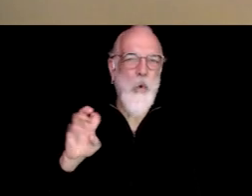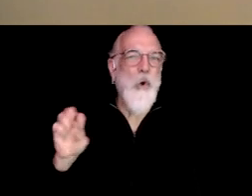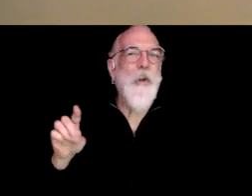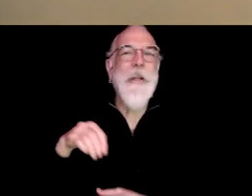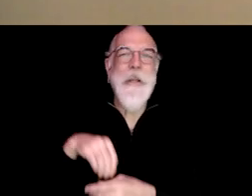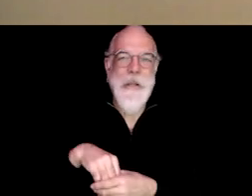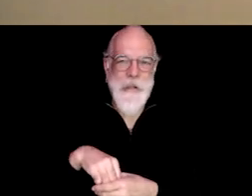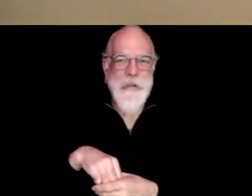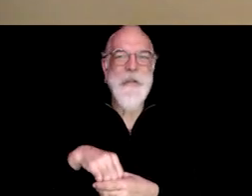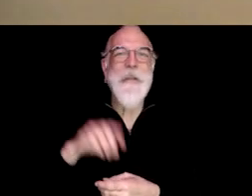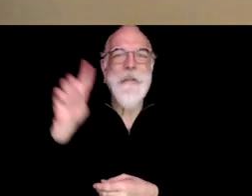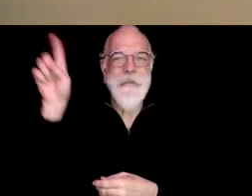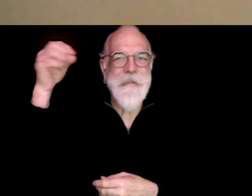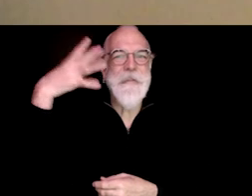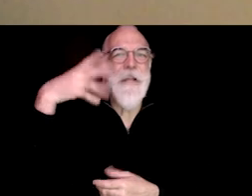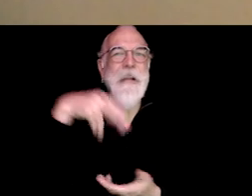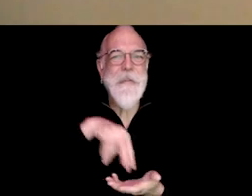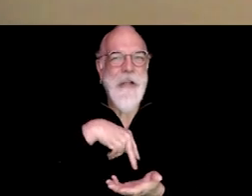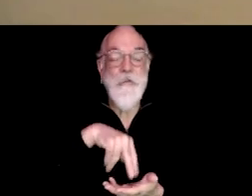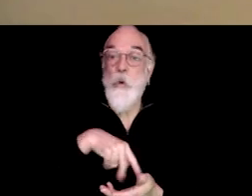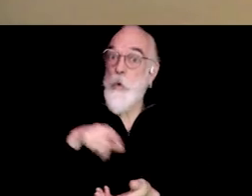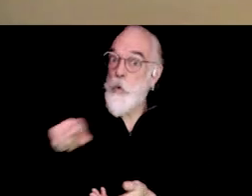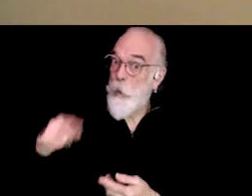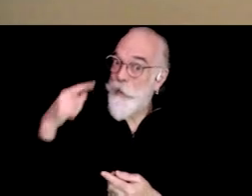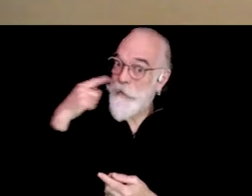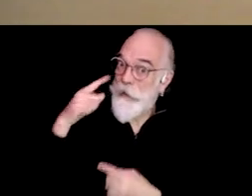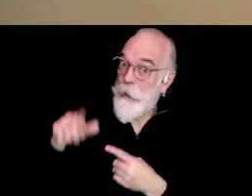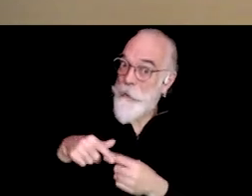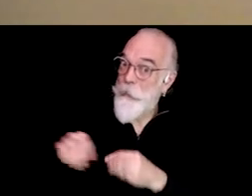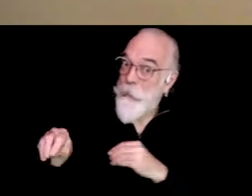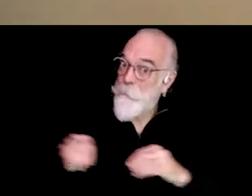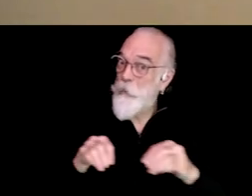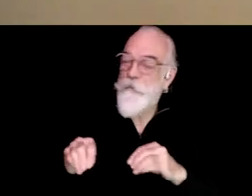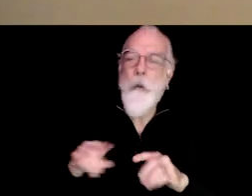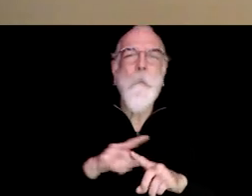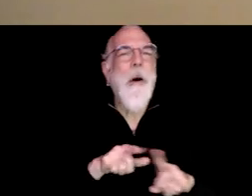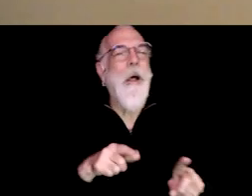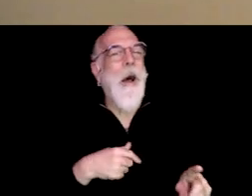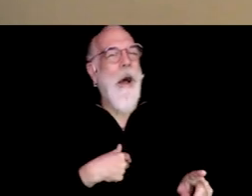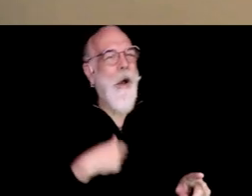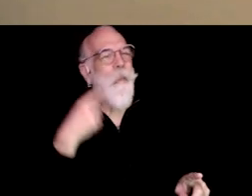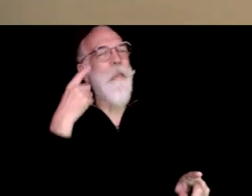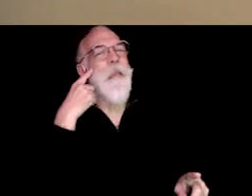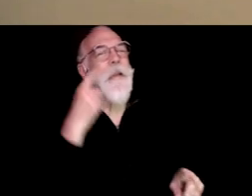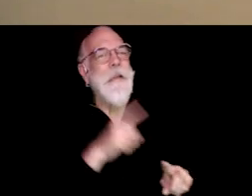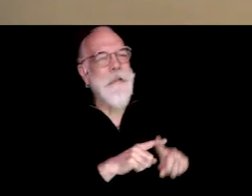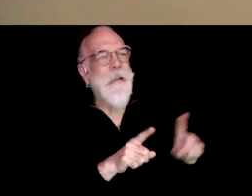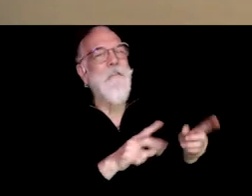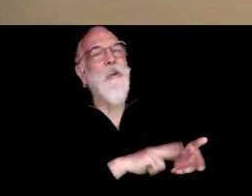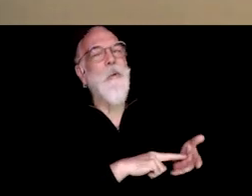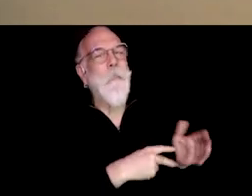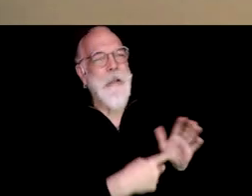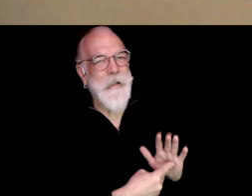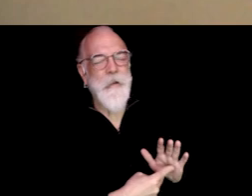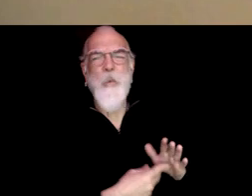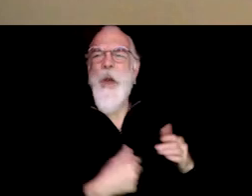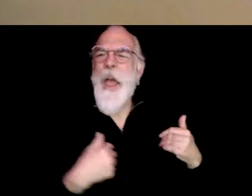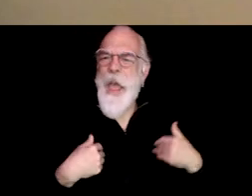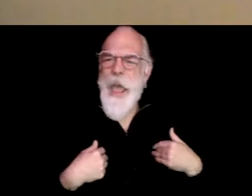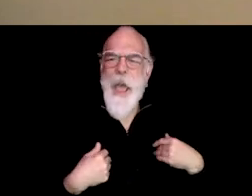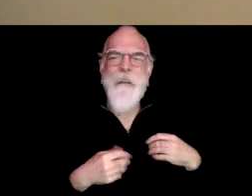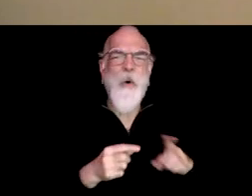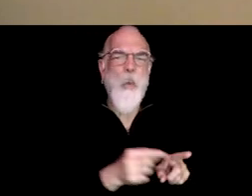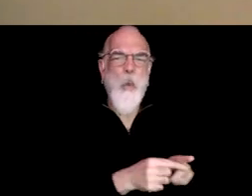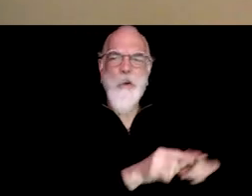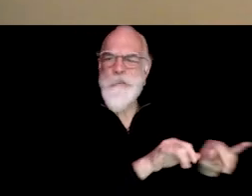I'm sure you were thinking about the movement of it, but it had a different meaning for me. And we have